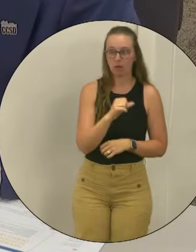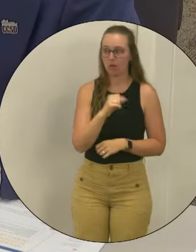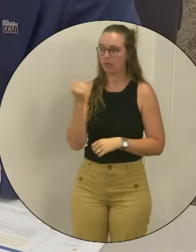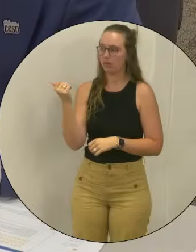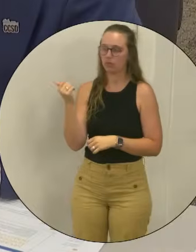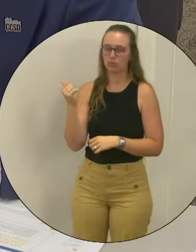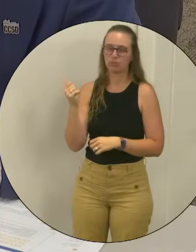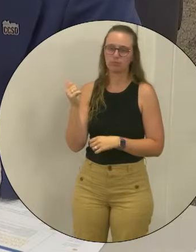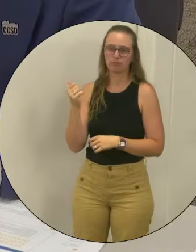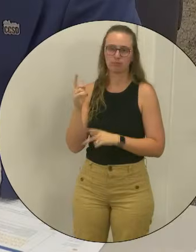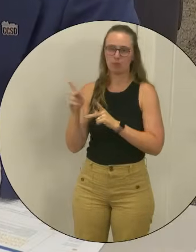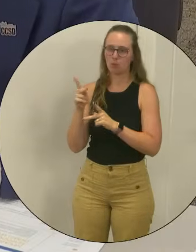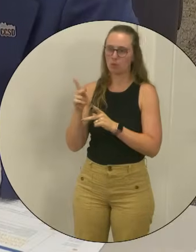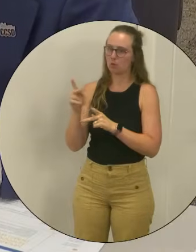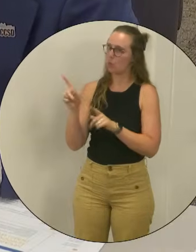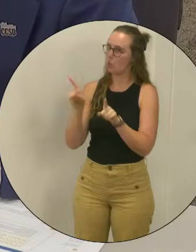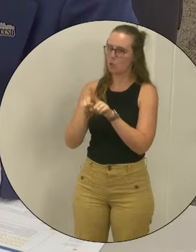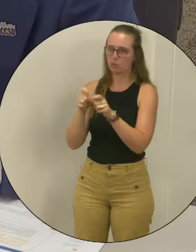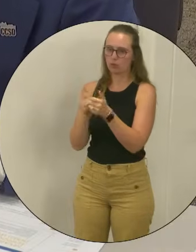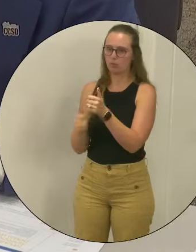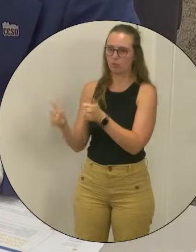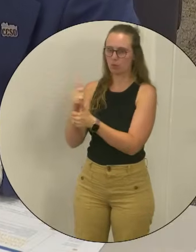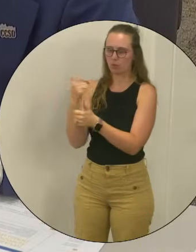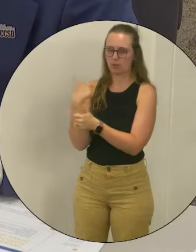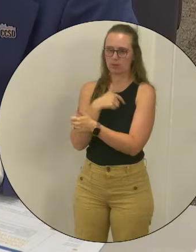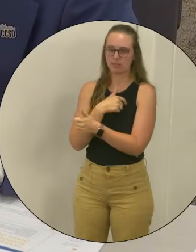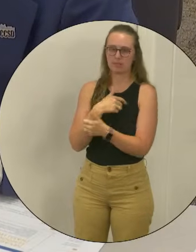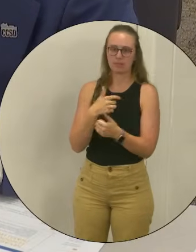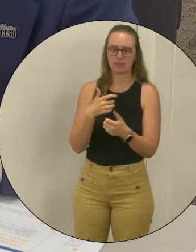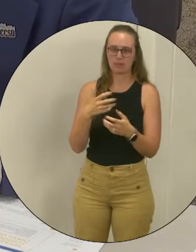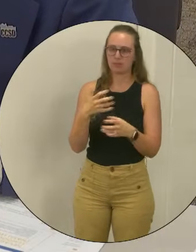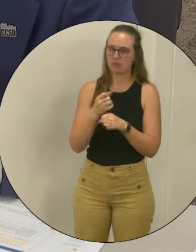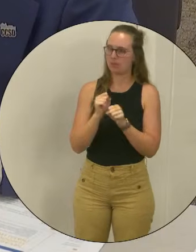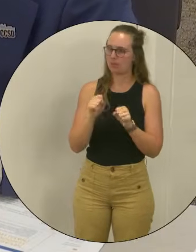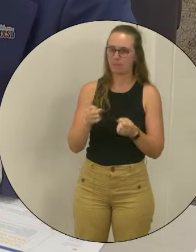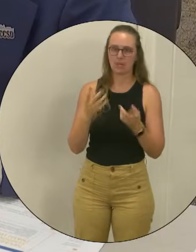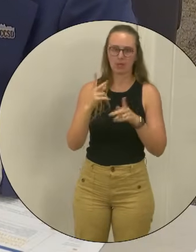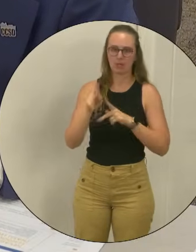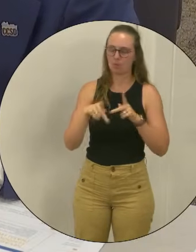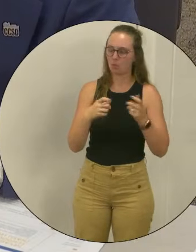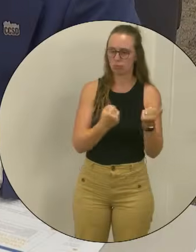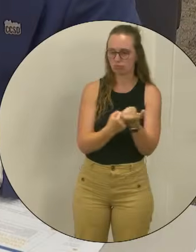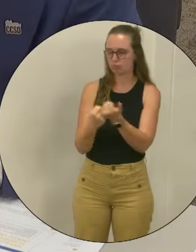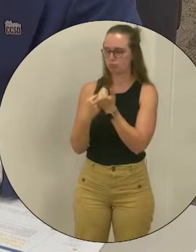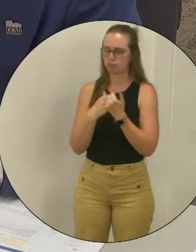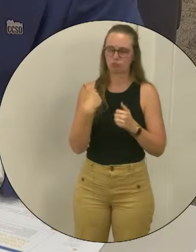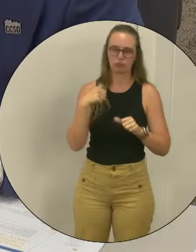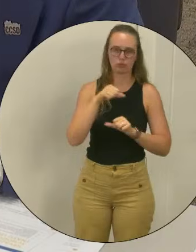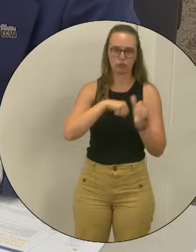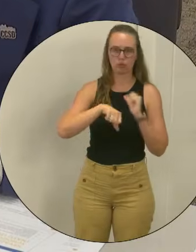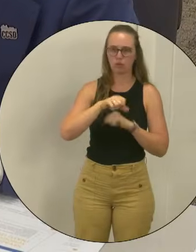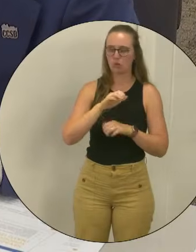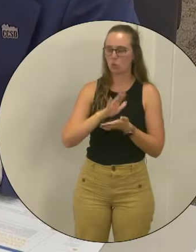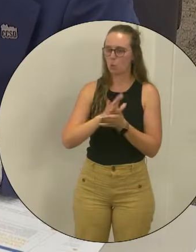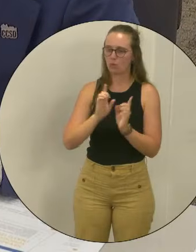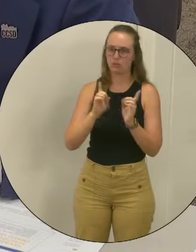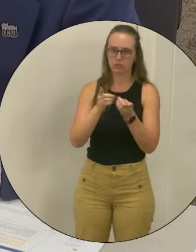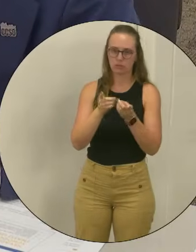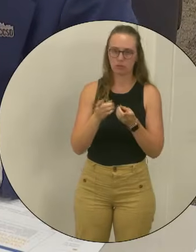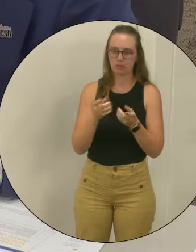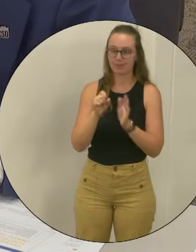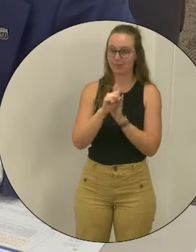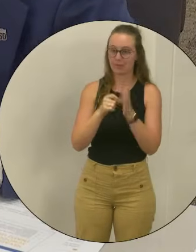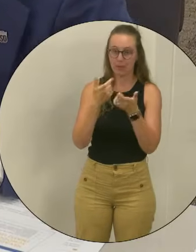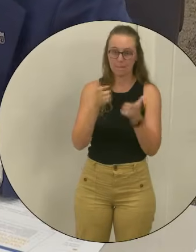stakeholders that have the exact same priorities as us, it takes a village. And so that additional support and help from the school district, the state's largest school district,